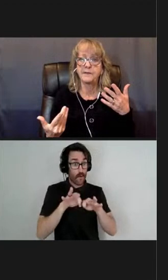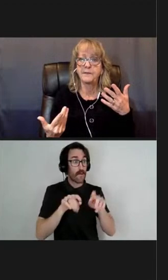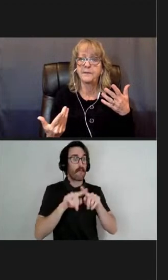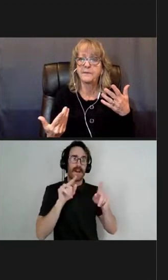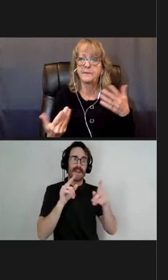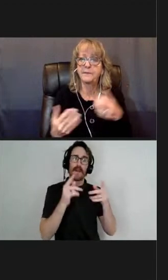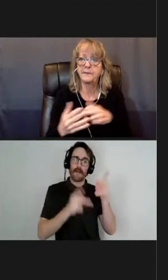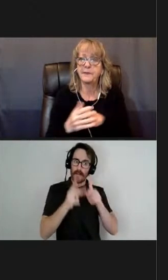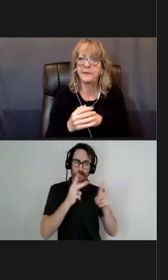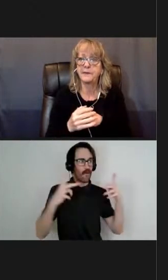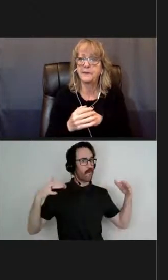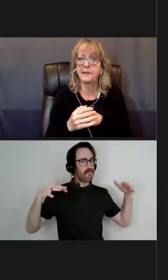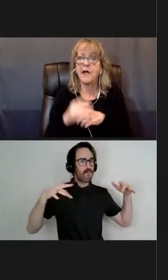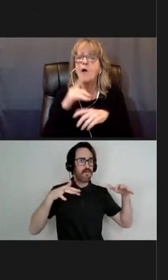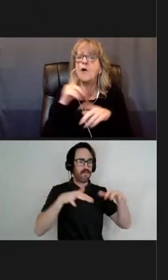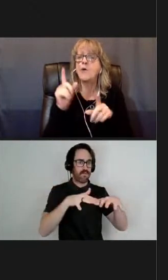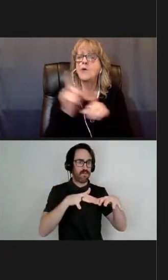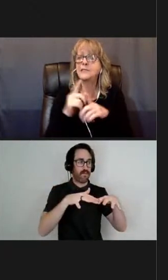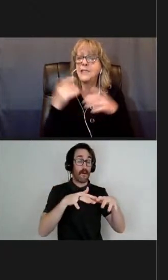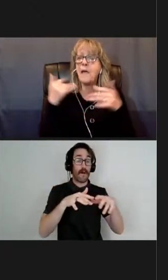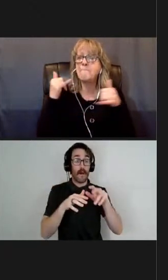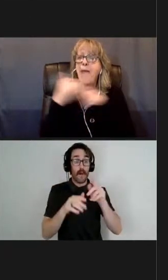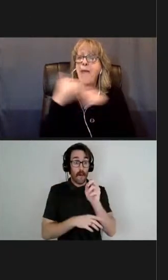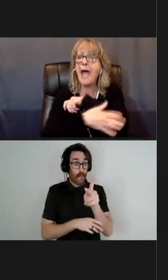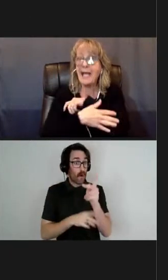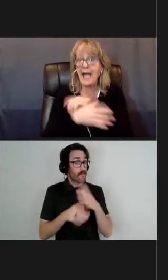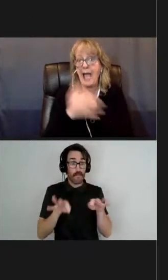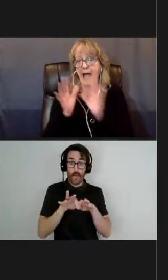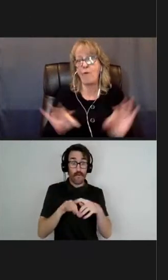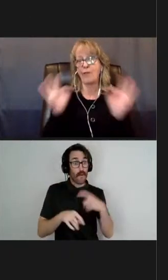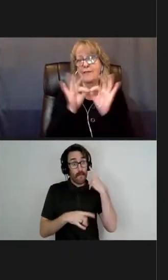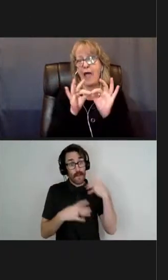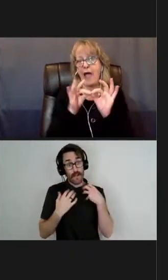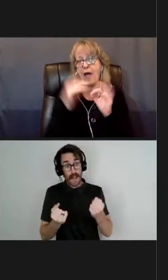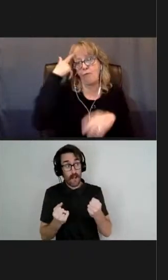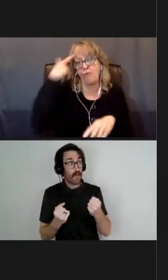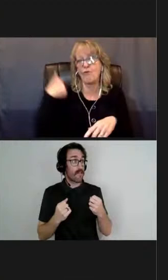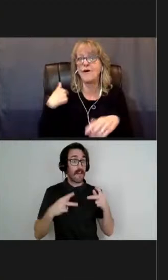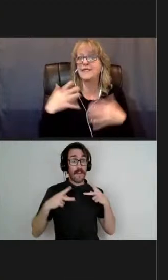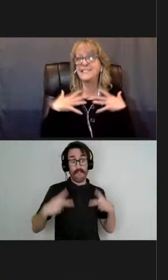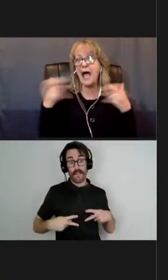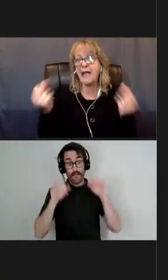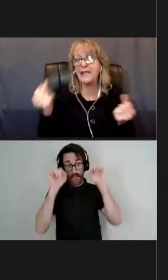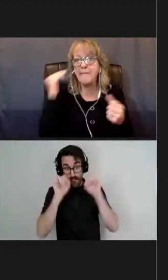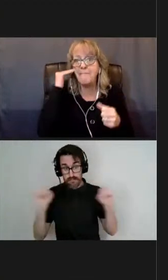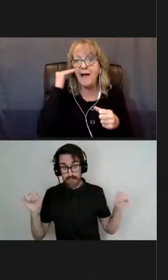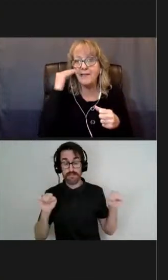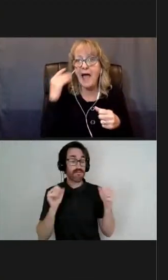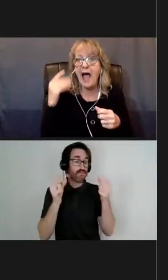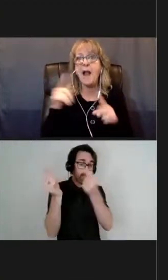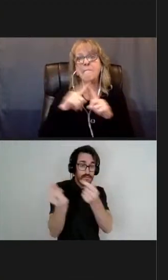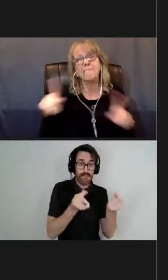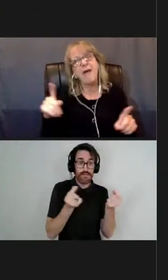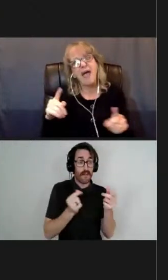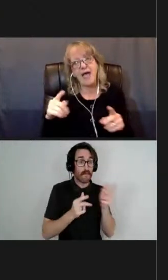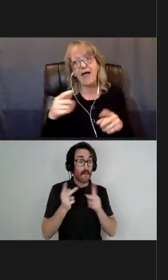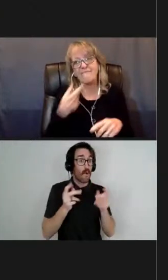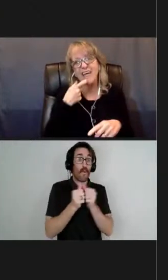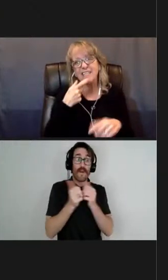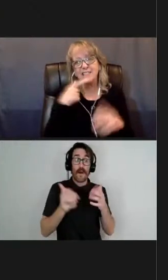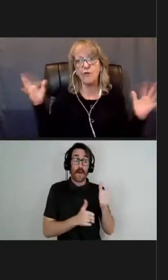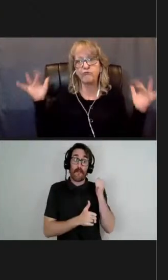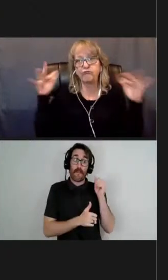for our mental health. They're important for opportunities for physical activity, for people who, you know, don't have a